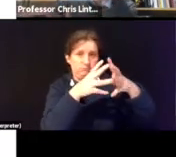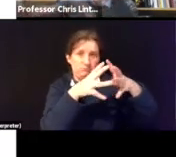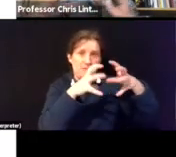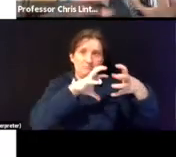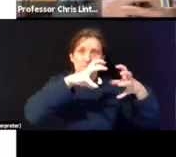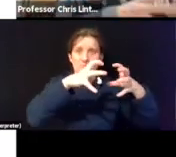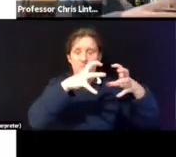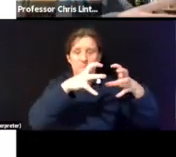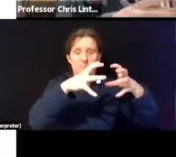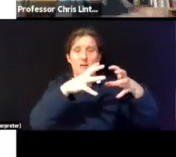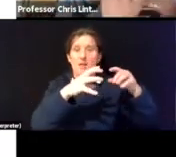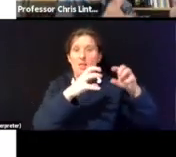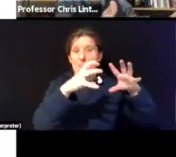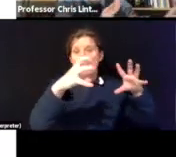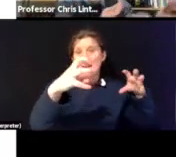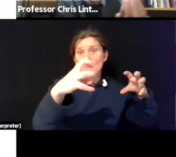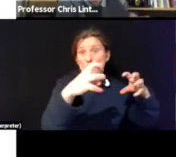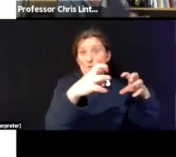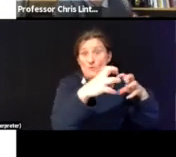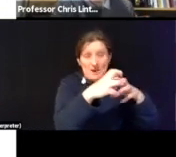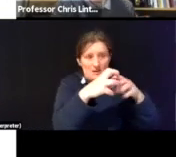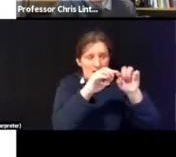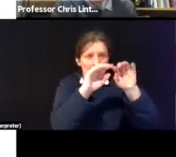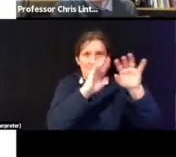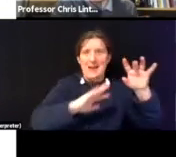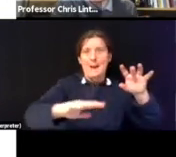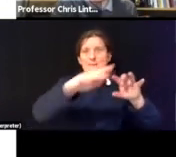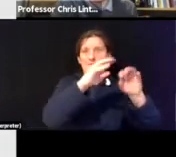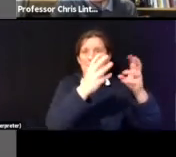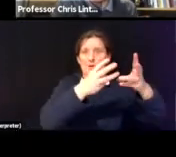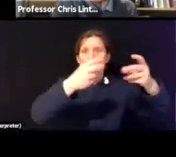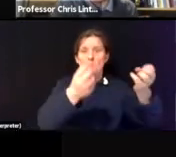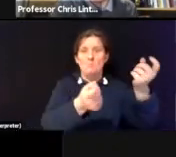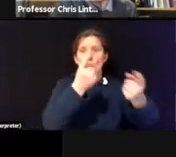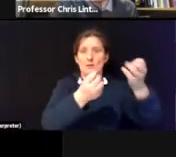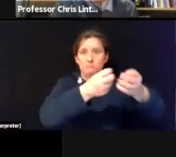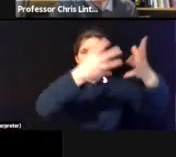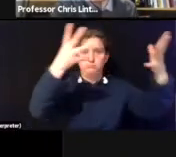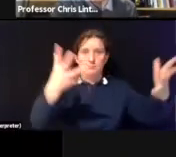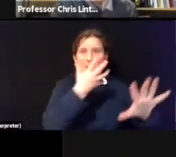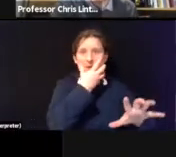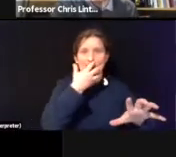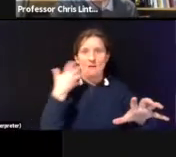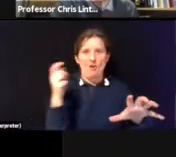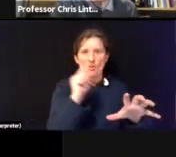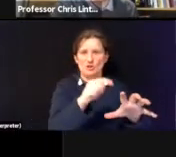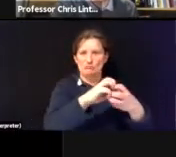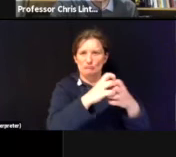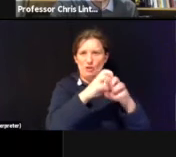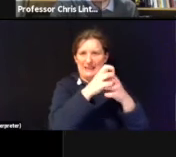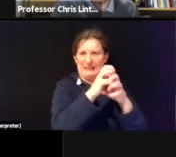have that planet move in, and then boil the atmosphere away, you may go back to having a very hot and disgruntled rocky